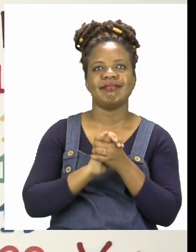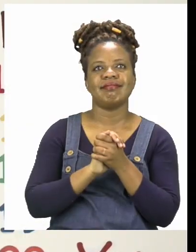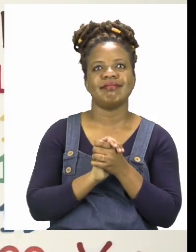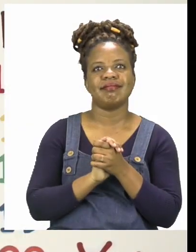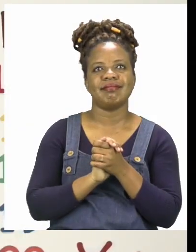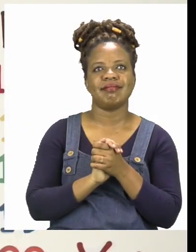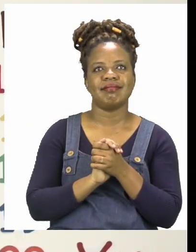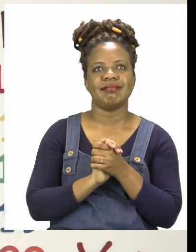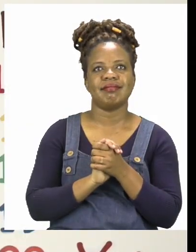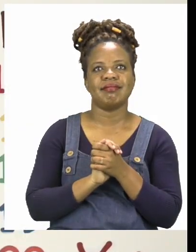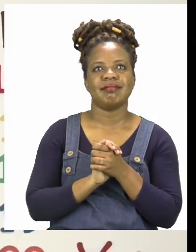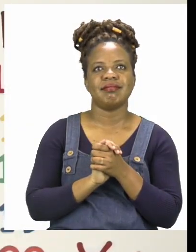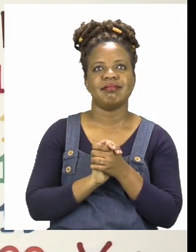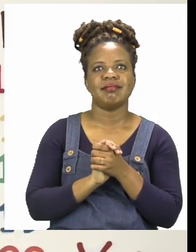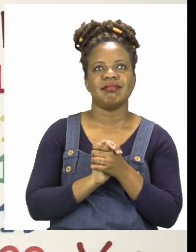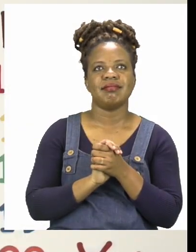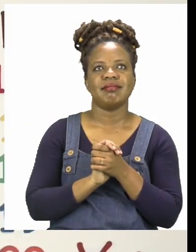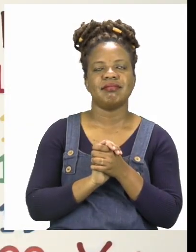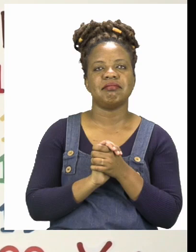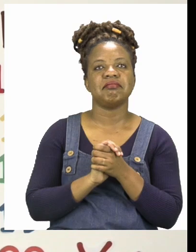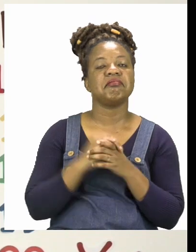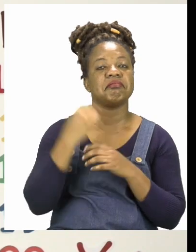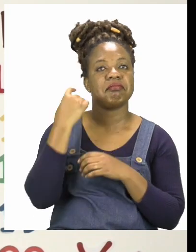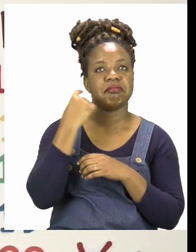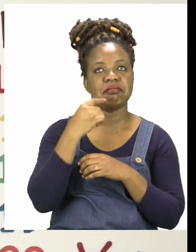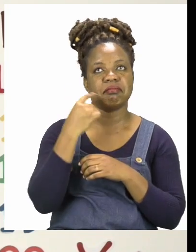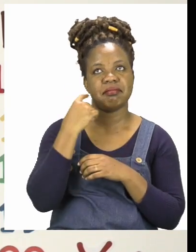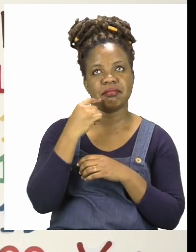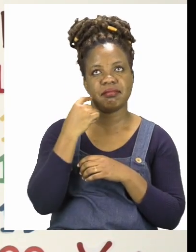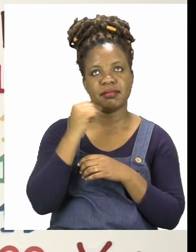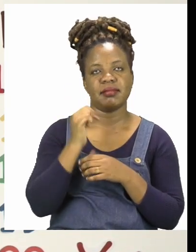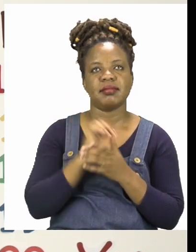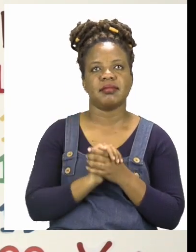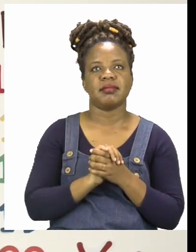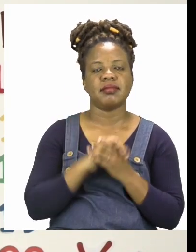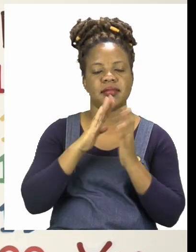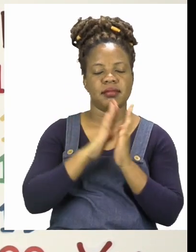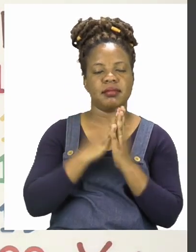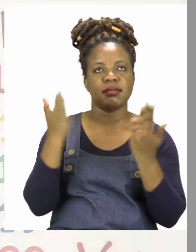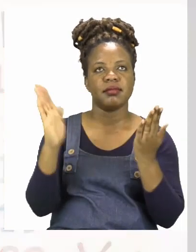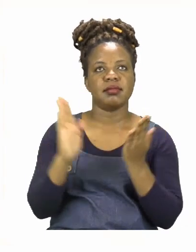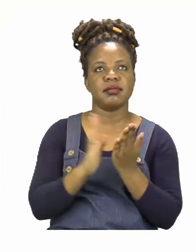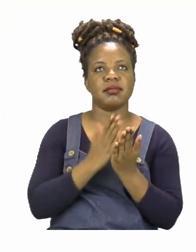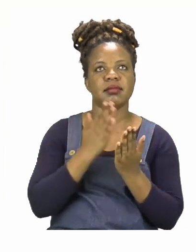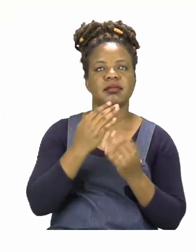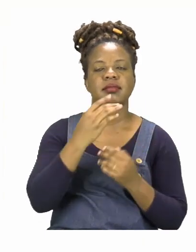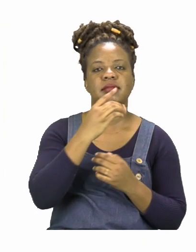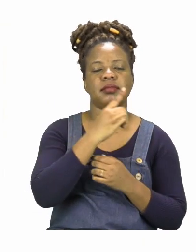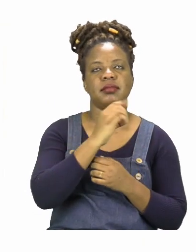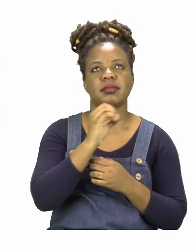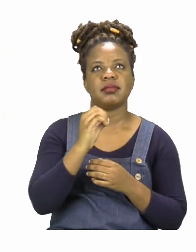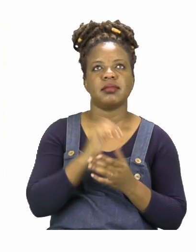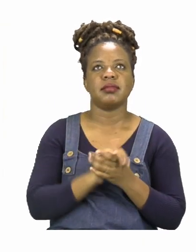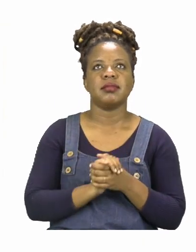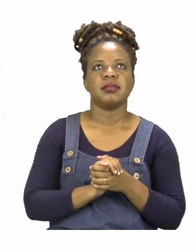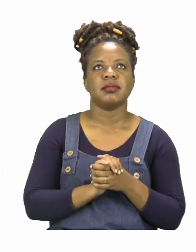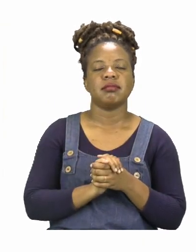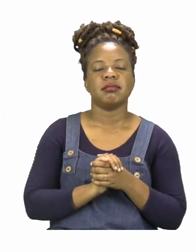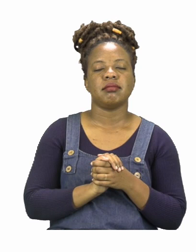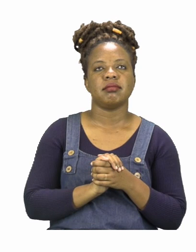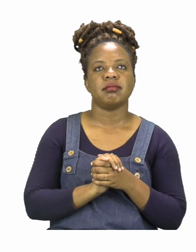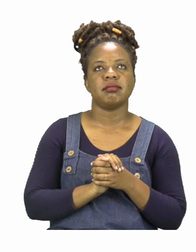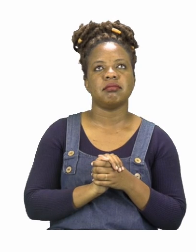Now, boys and girls, for our English, let's move on to page 10. On page 10, we are going to be